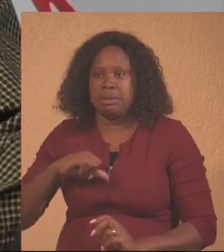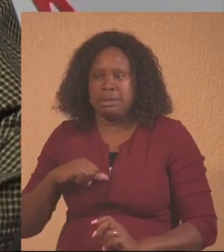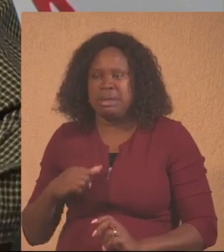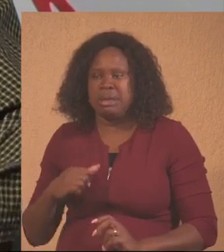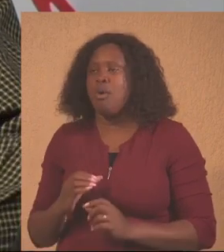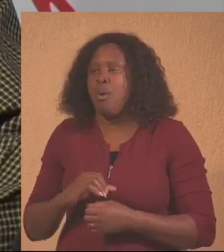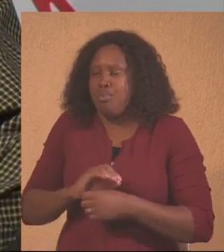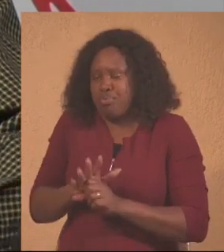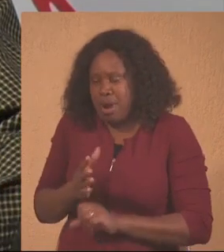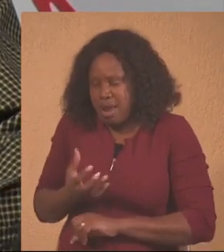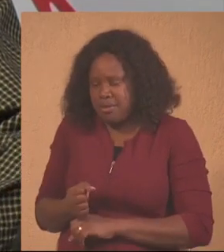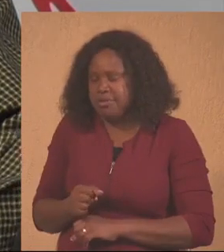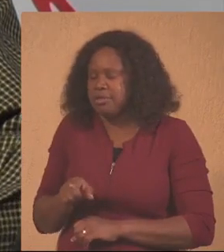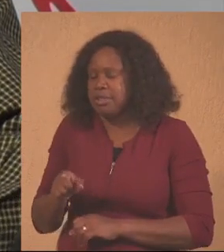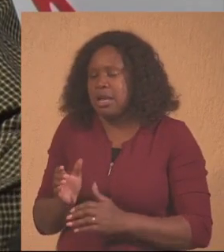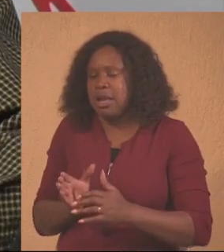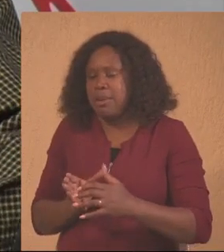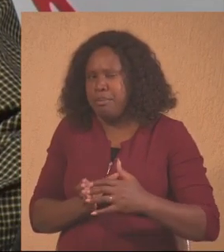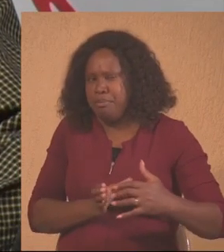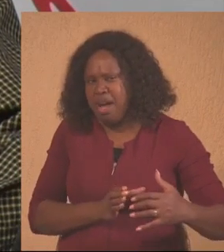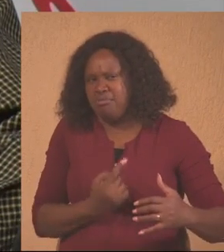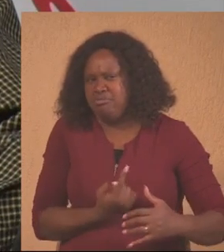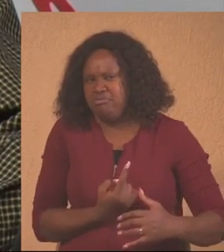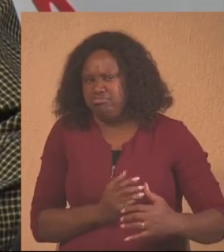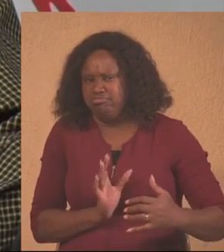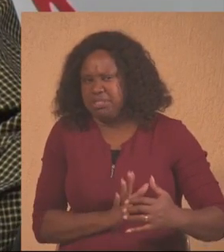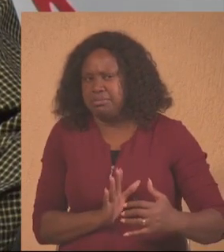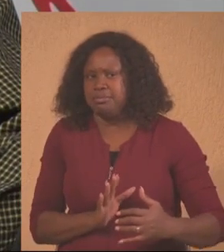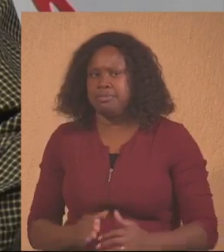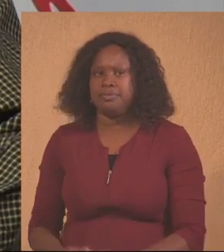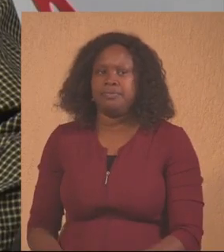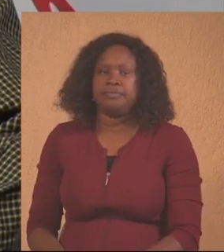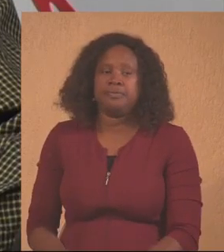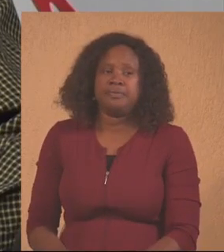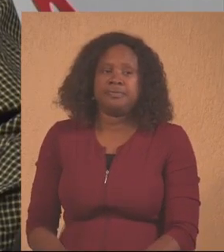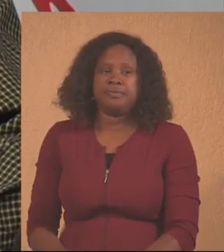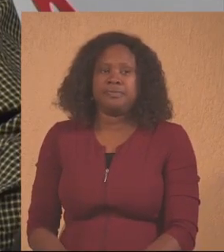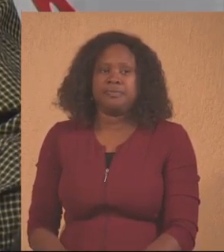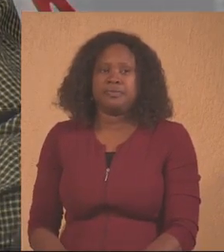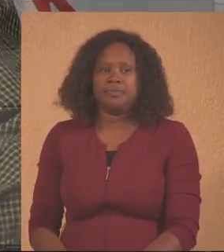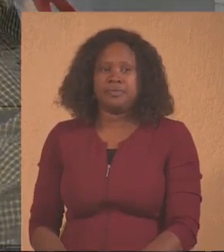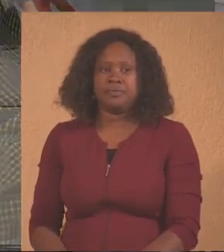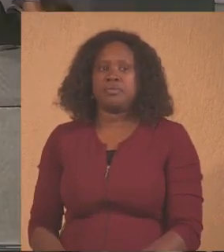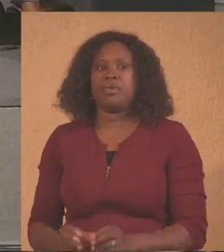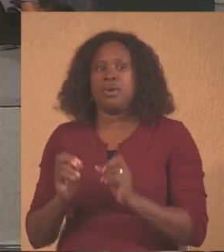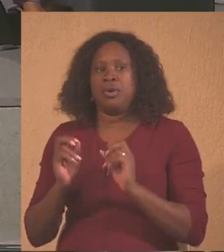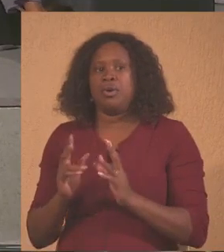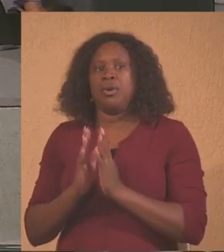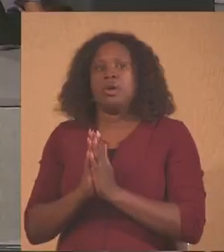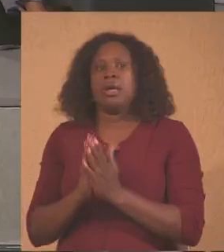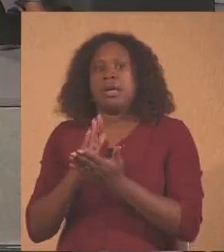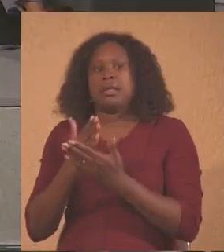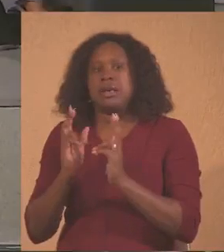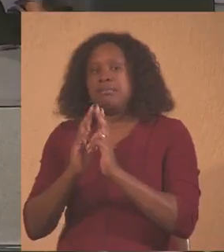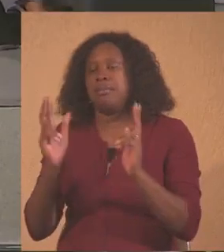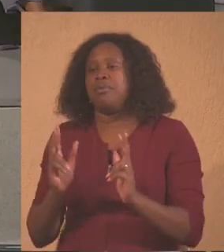completely isolated and treated. Okay, so we also understand that there are some people at points